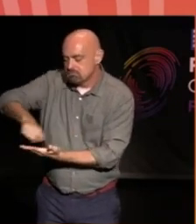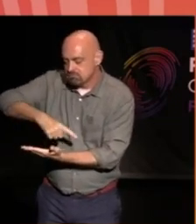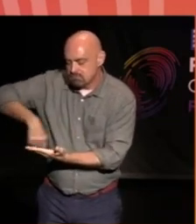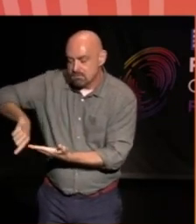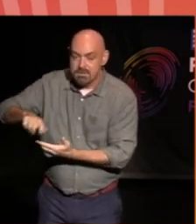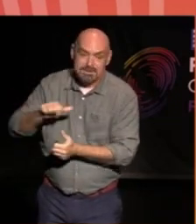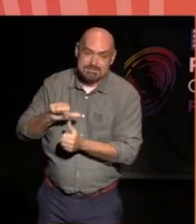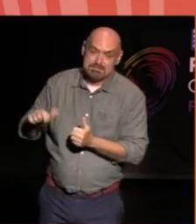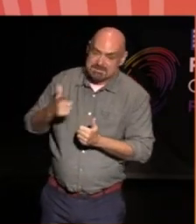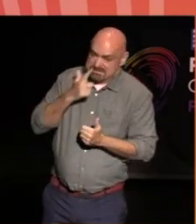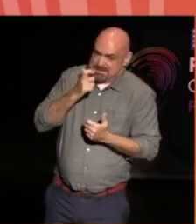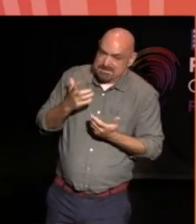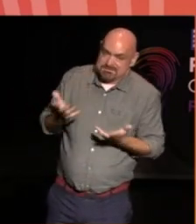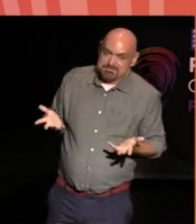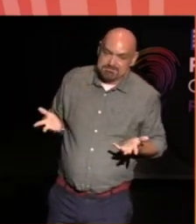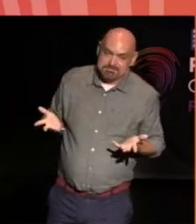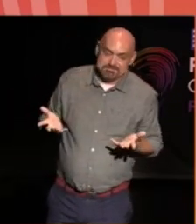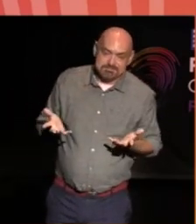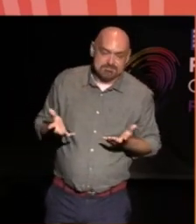best I can.